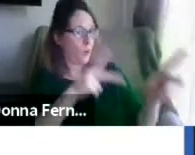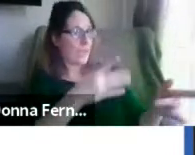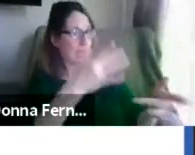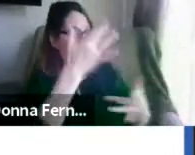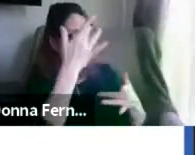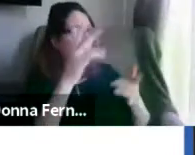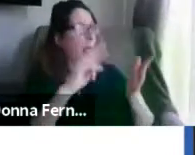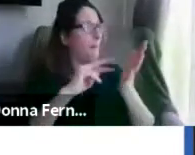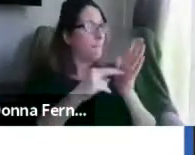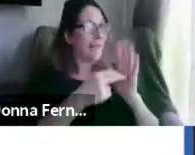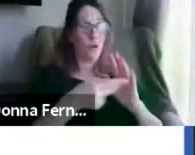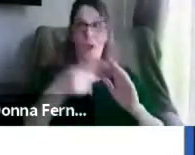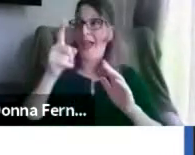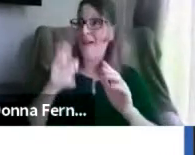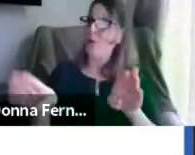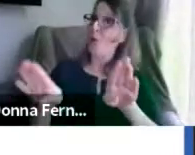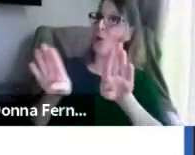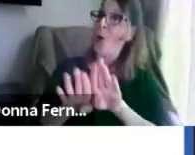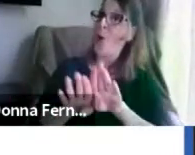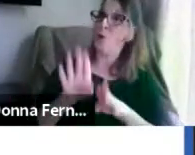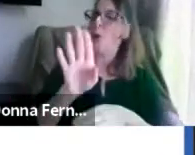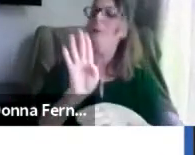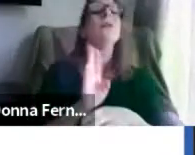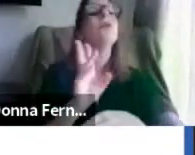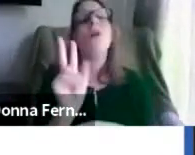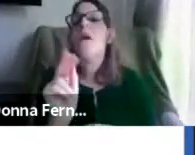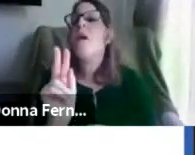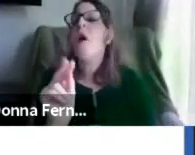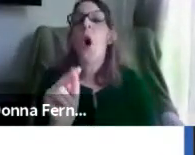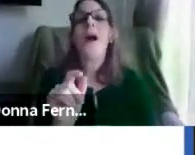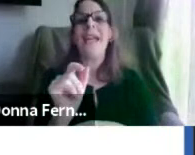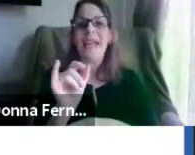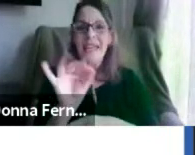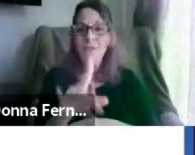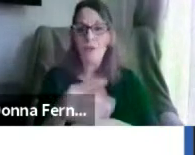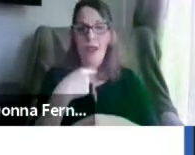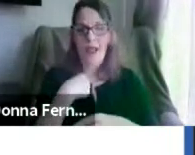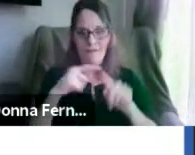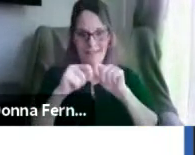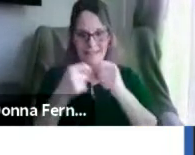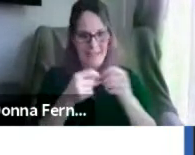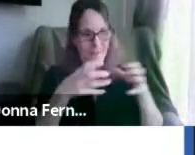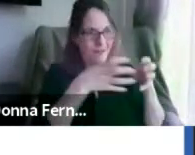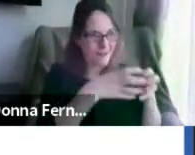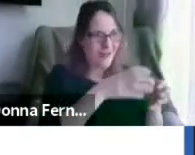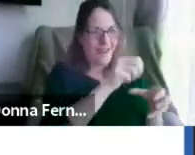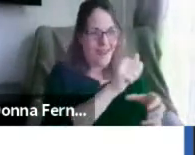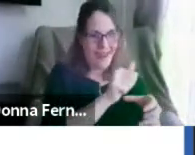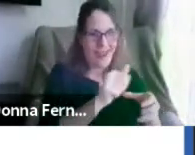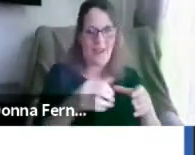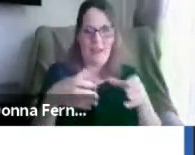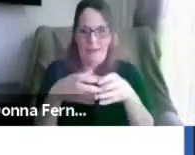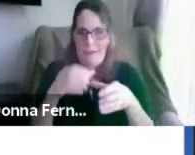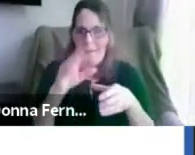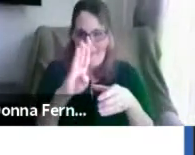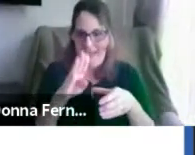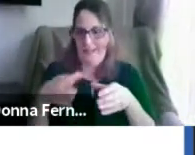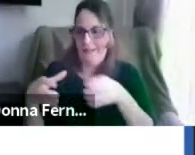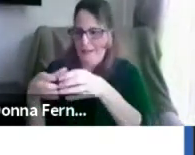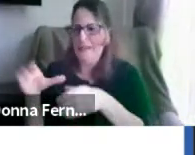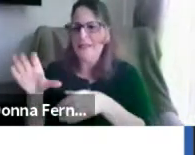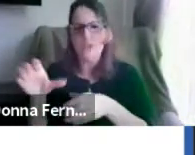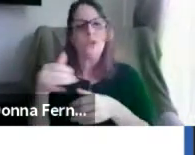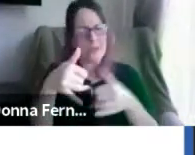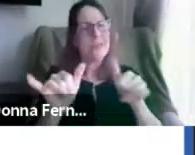you necessarily have to close down your facility. Again, if you have those teams that are working, teams B and C, you can remain open as long